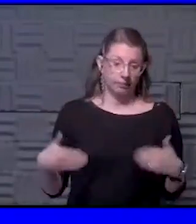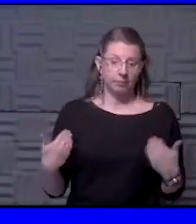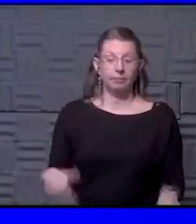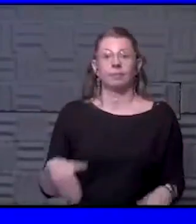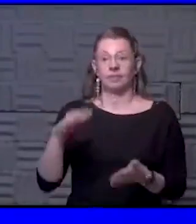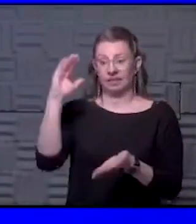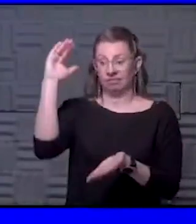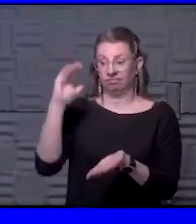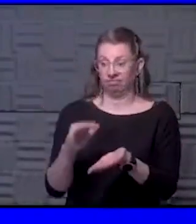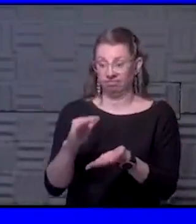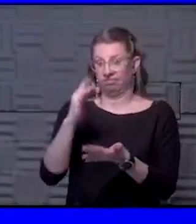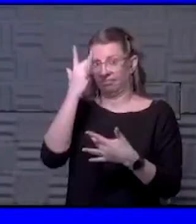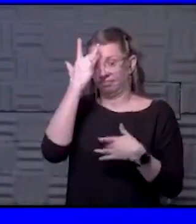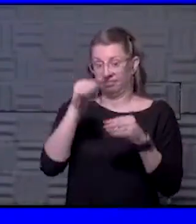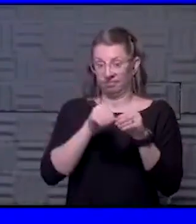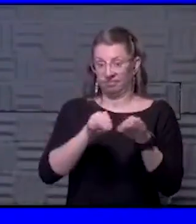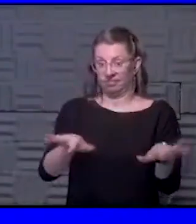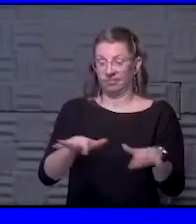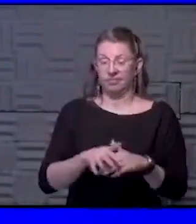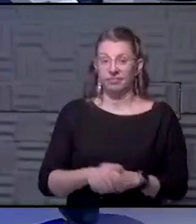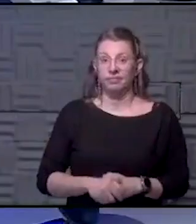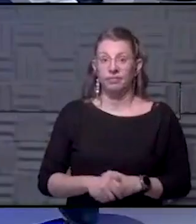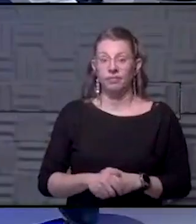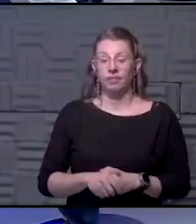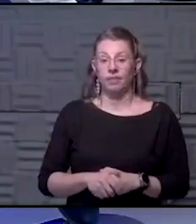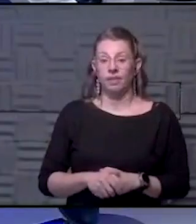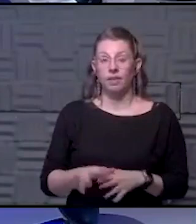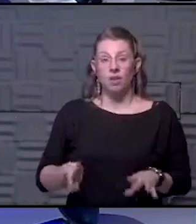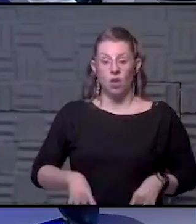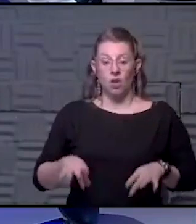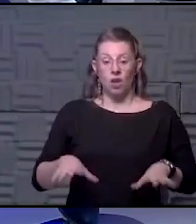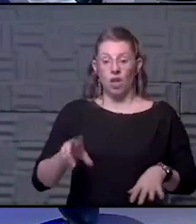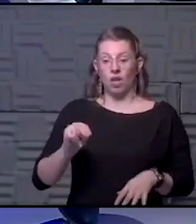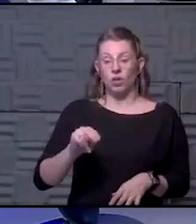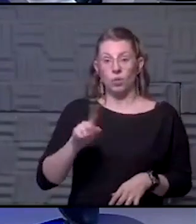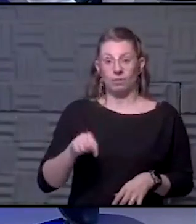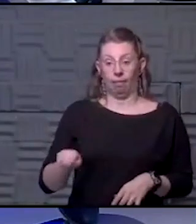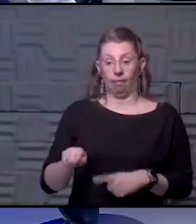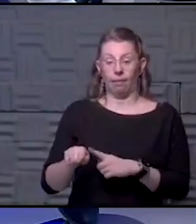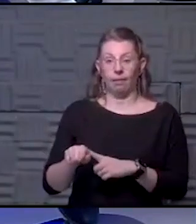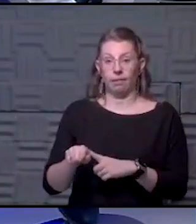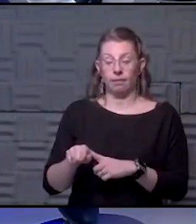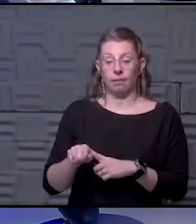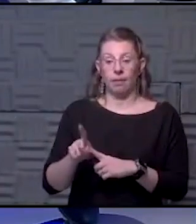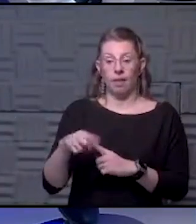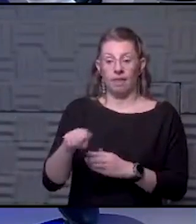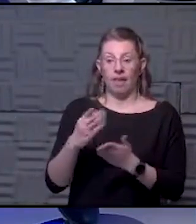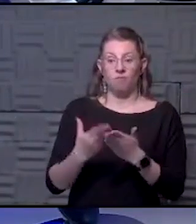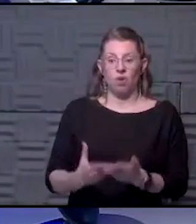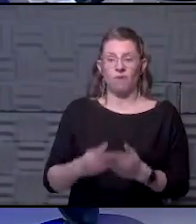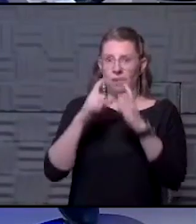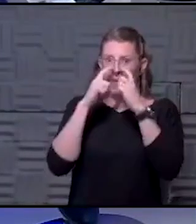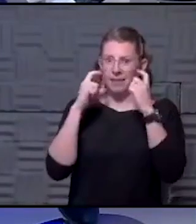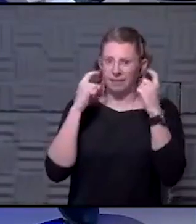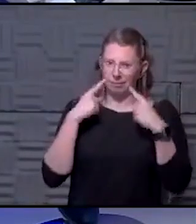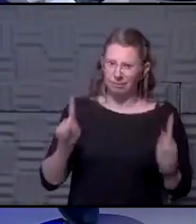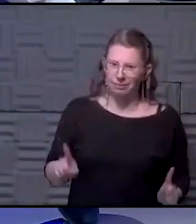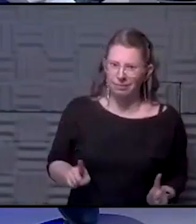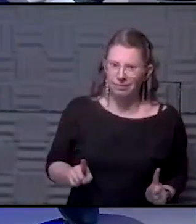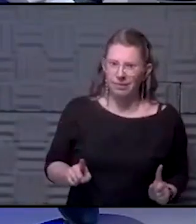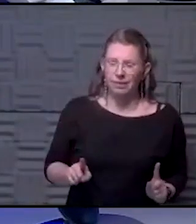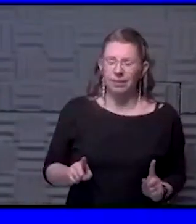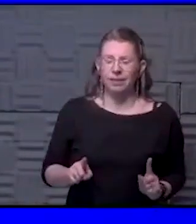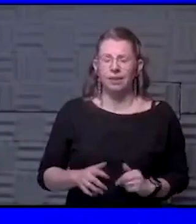have been shown to do in studies. And can we That's just so say that impressive. the Australians and the New Zealanders have also proven that mask wearing works? Yes, yeah. I